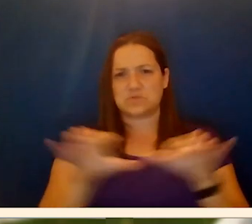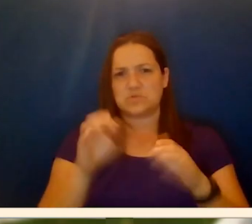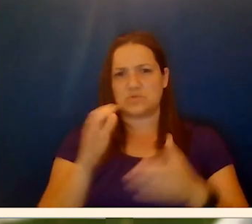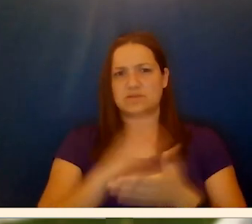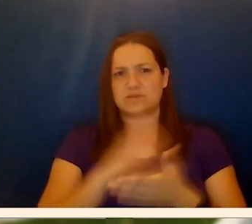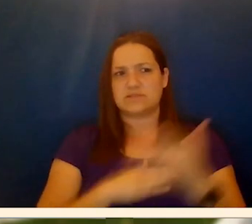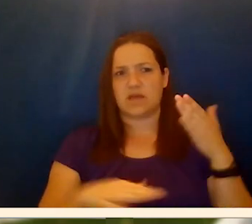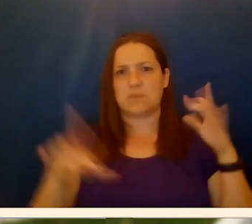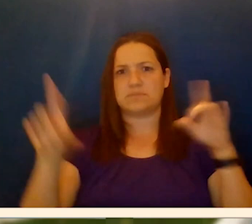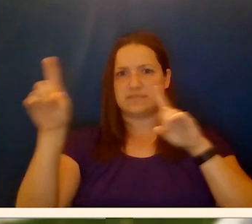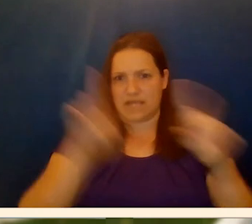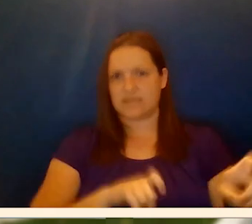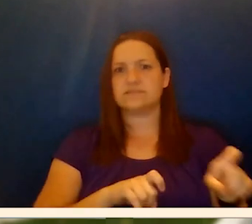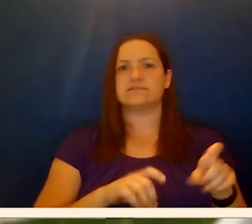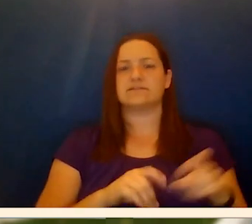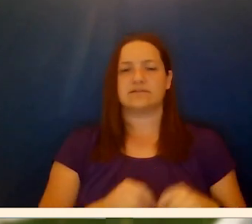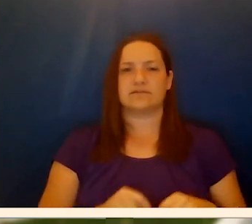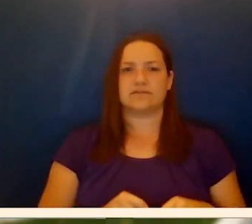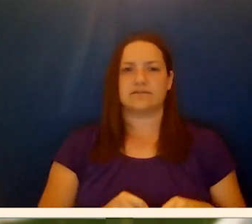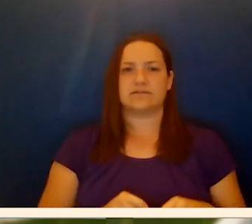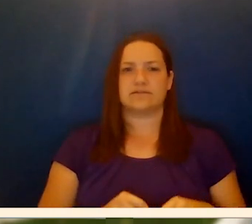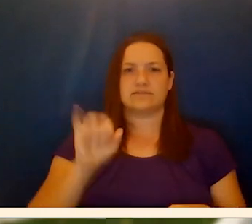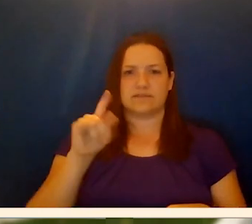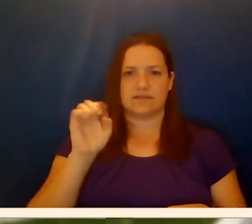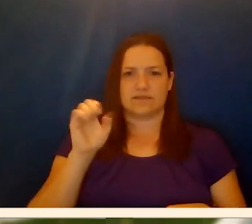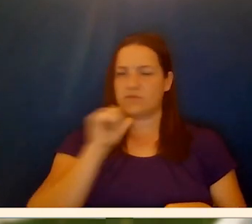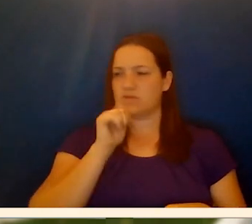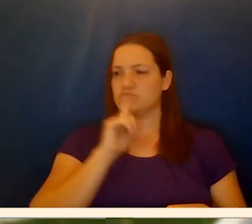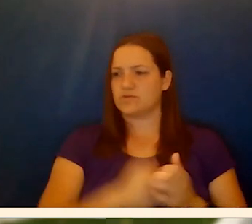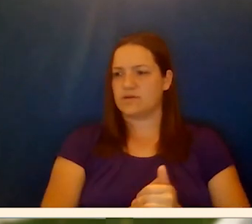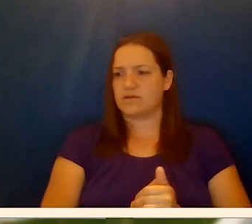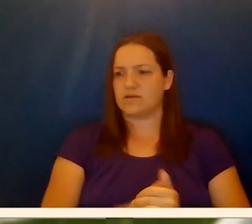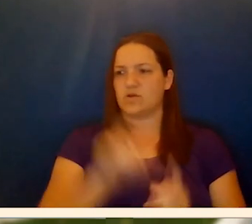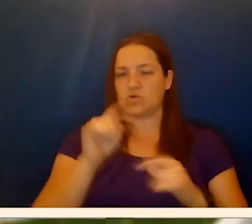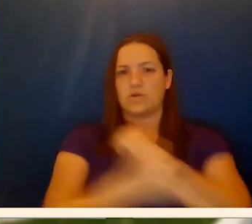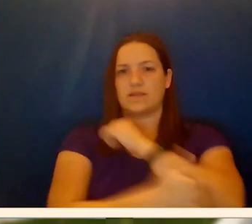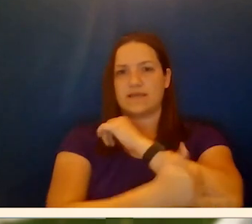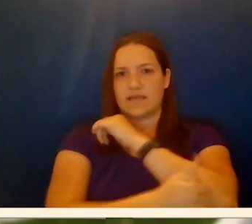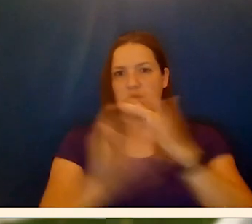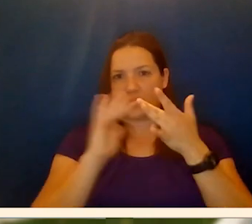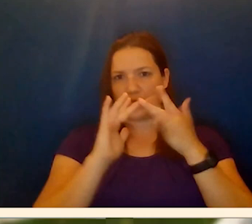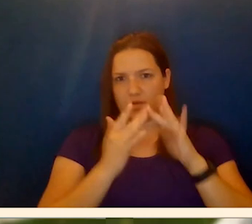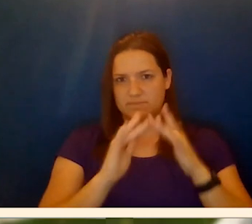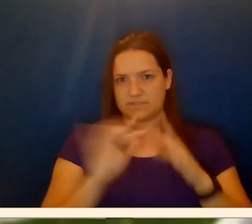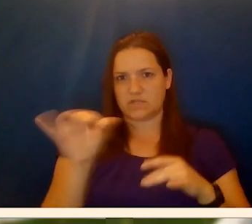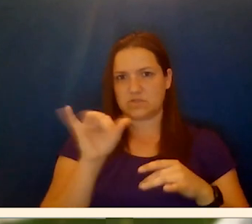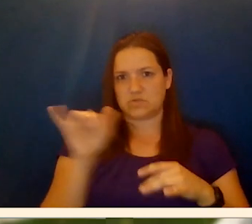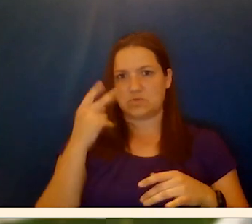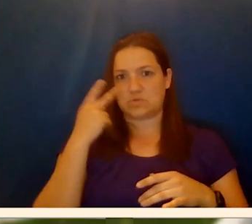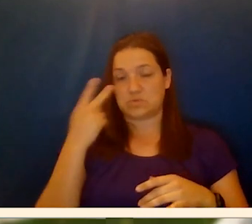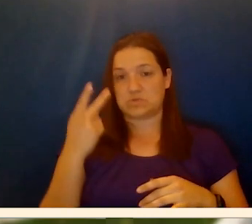sites. I'm not positive, but again, go onto the county website as well, and you'll see all the different, sites and